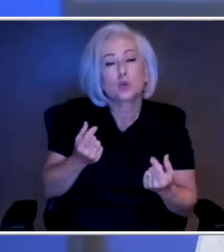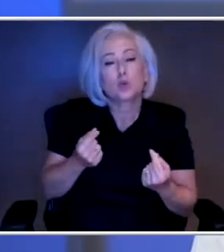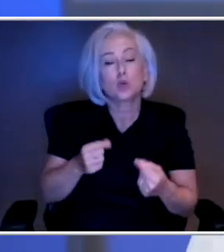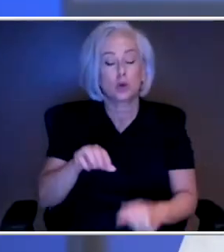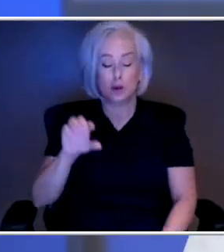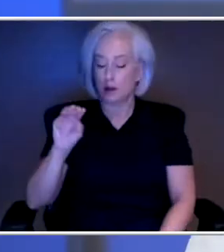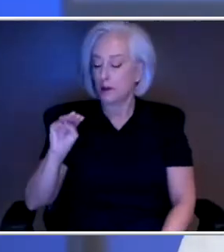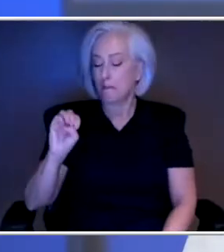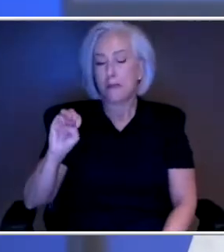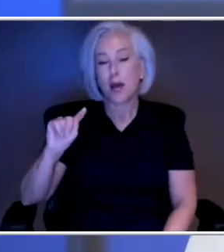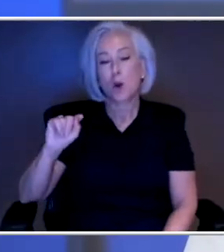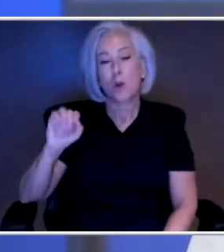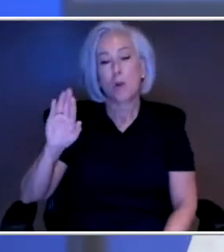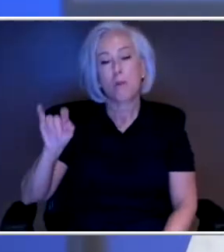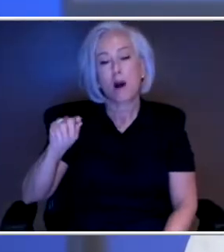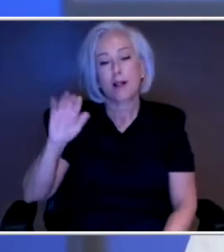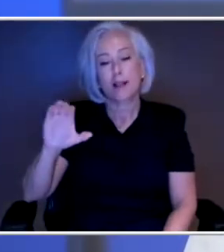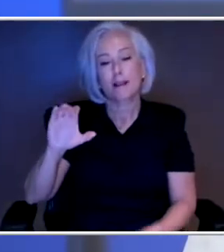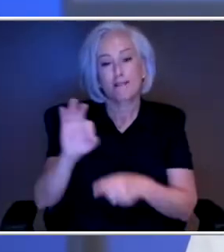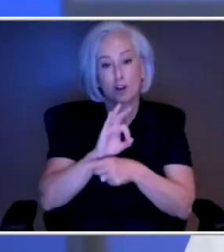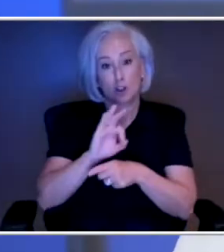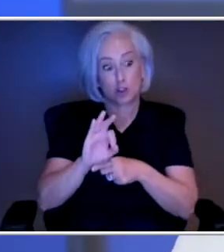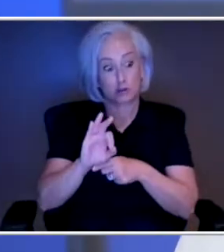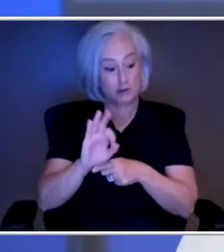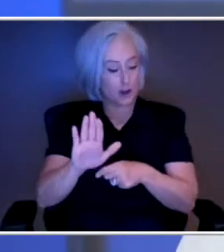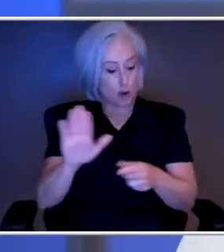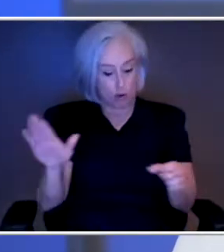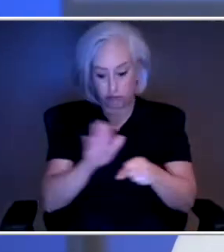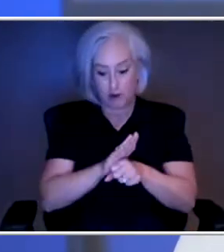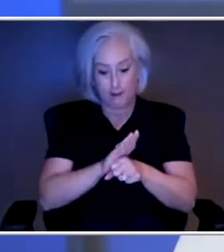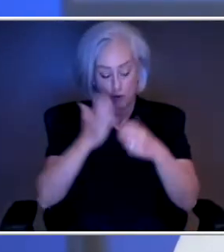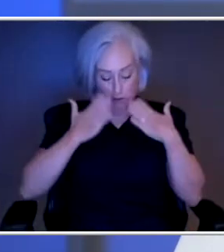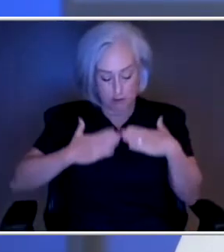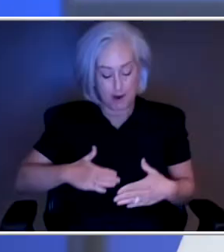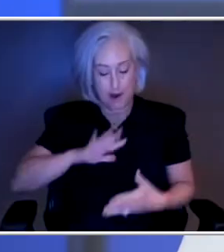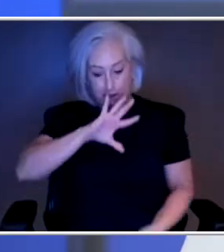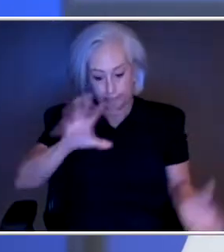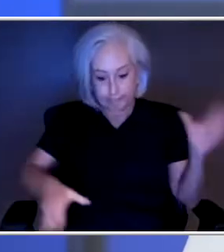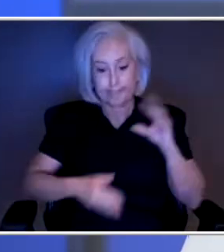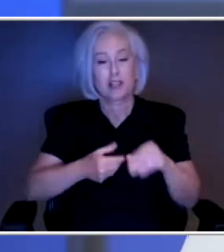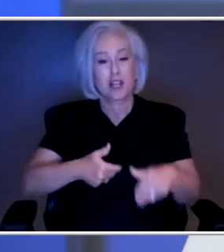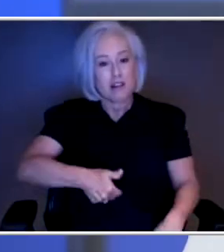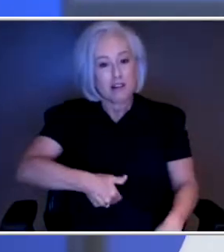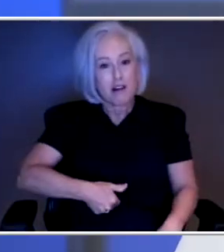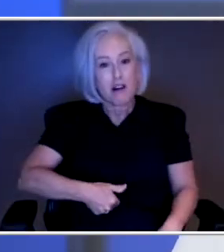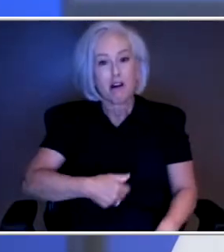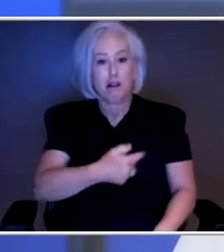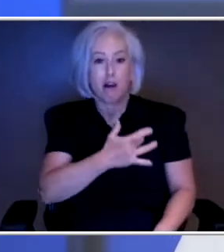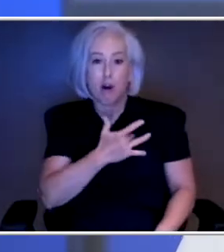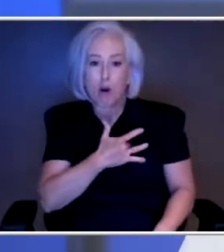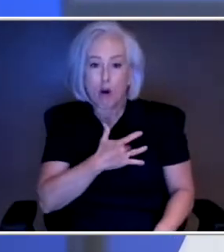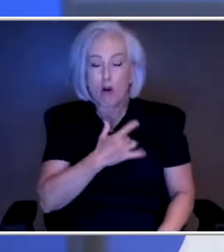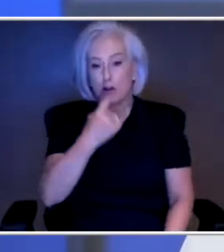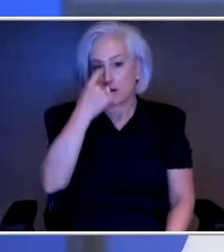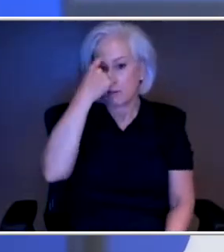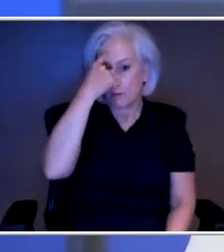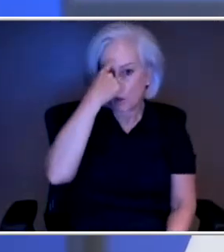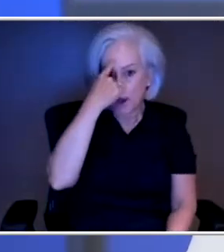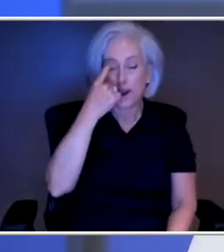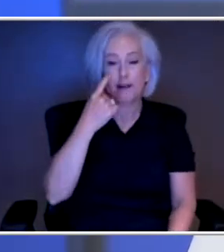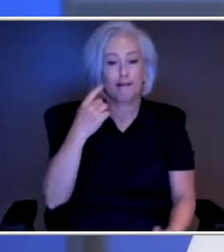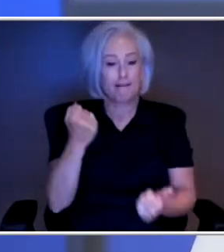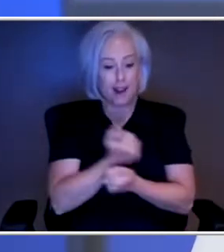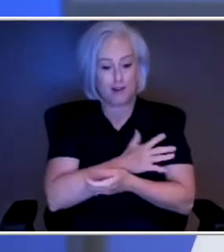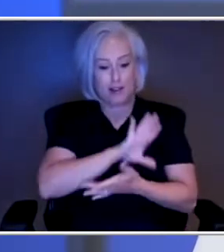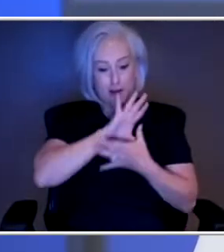so every part of your body is involved with metabolic functions, your brain, your gut, your heart. So those things